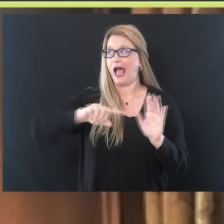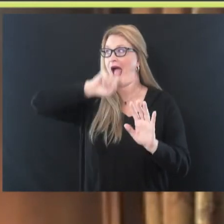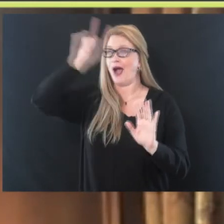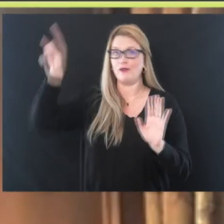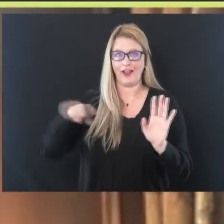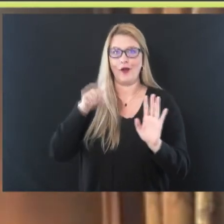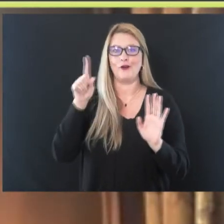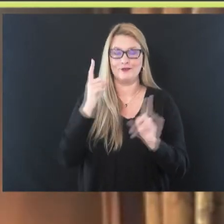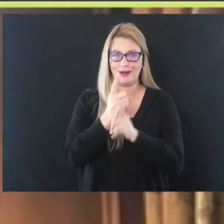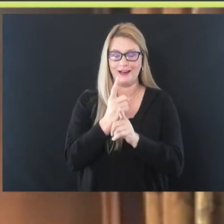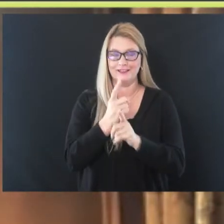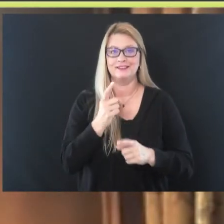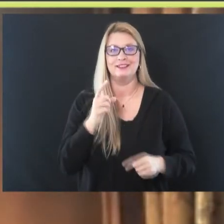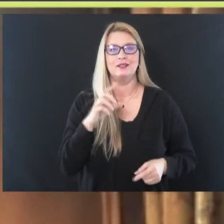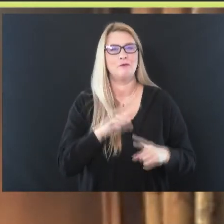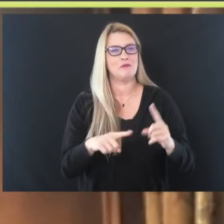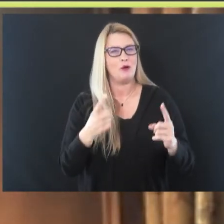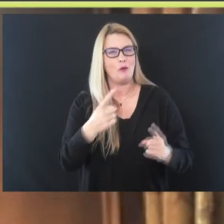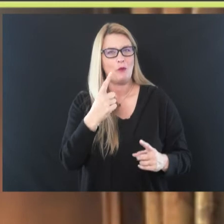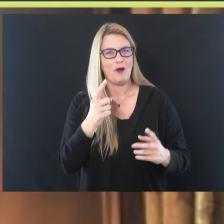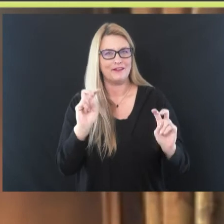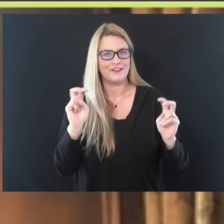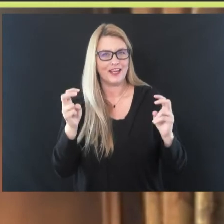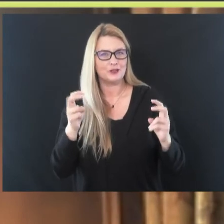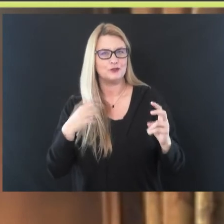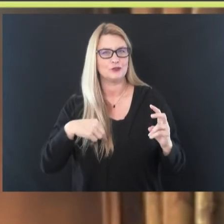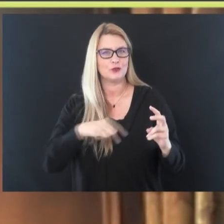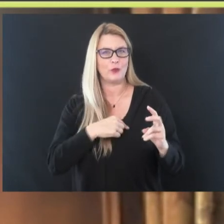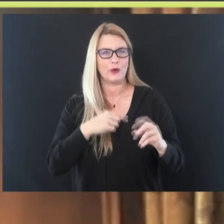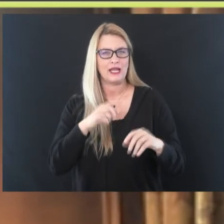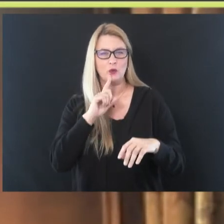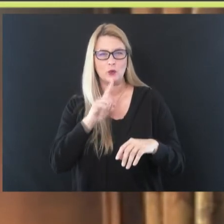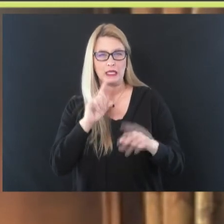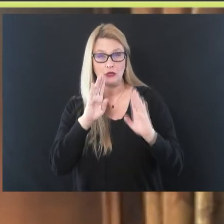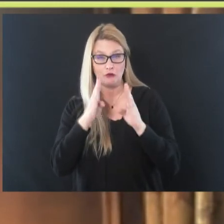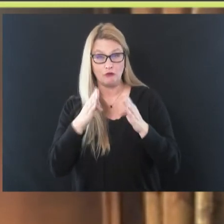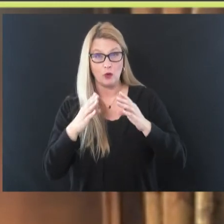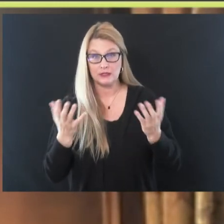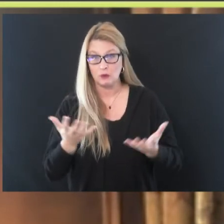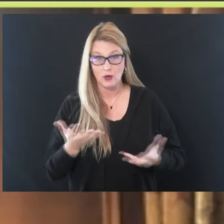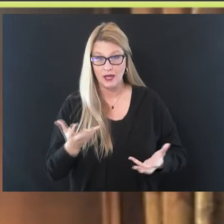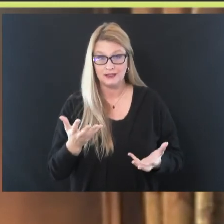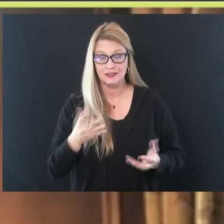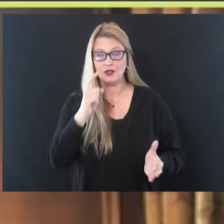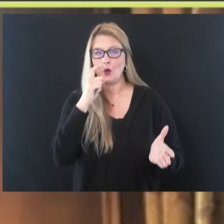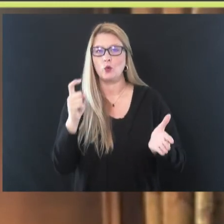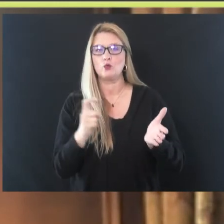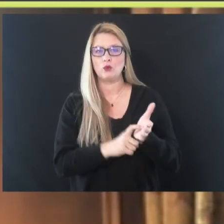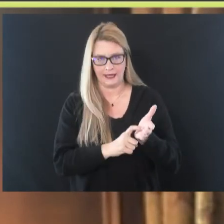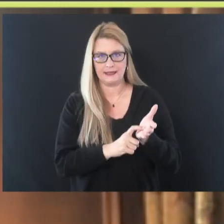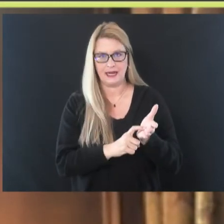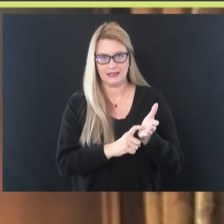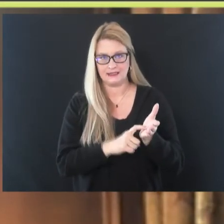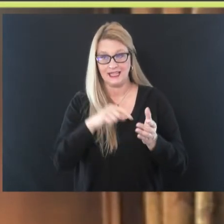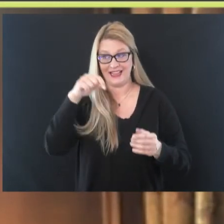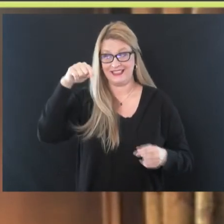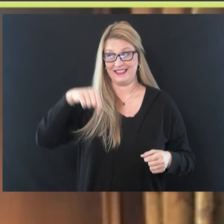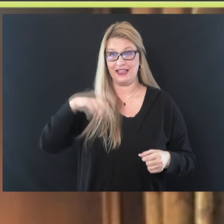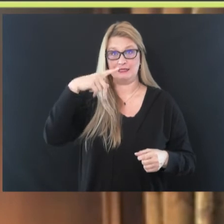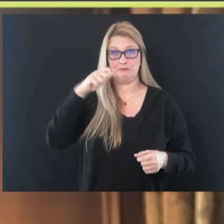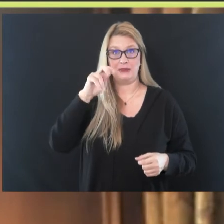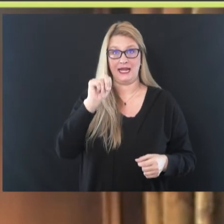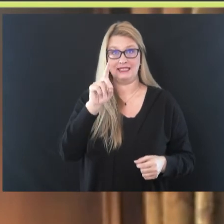that one of the issues that we've really spent a lot of time on, Paul, is recognizing that this pandemic